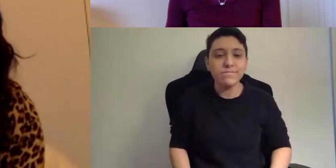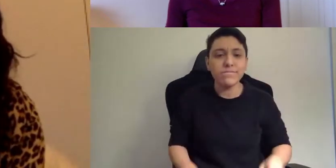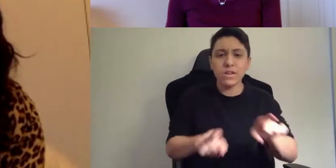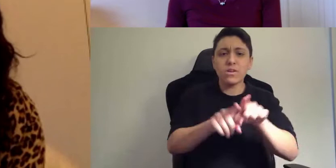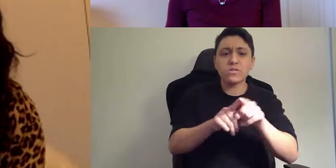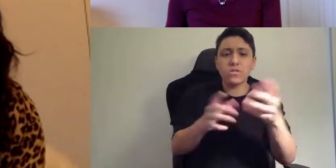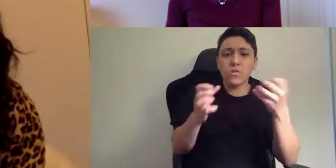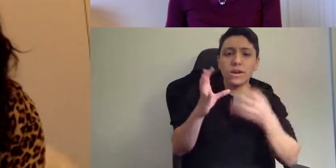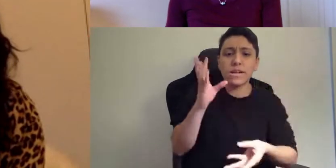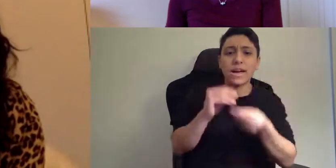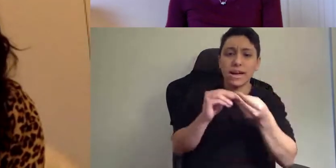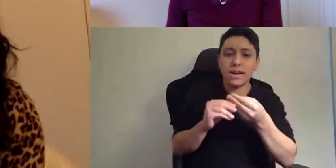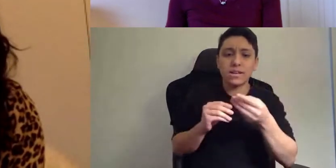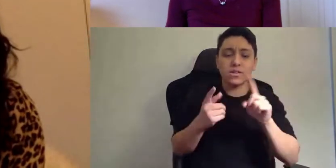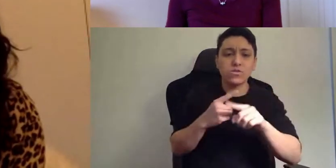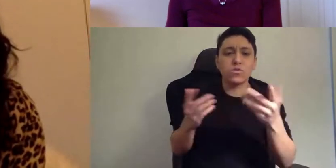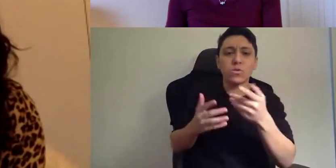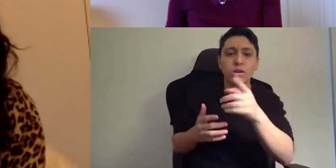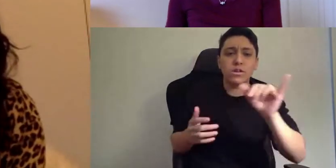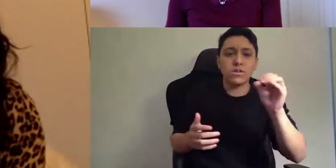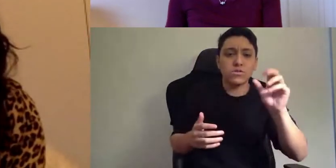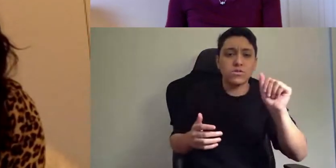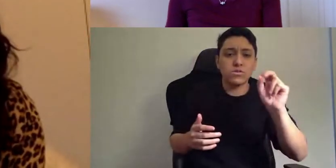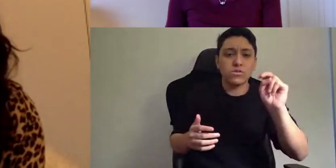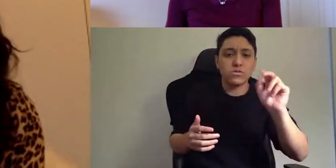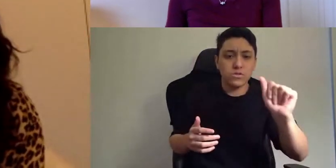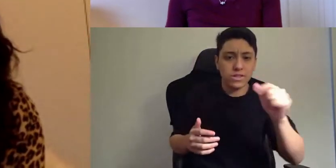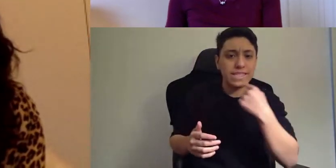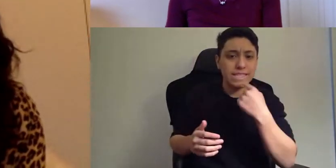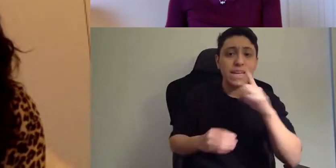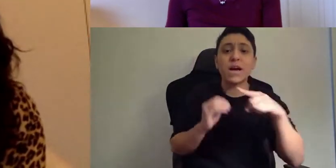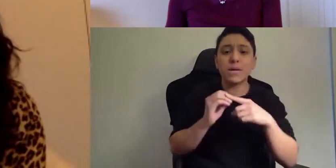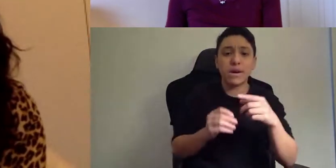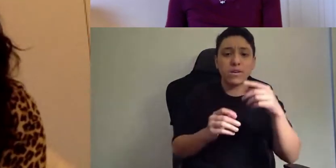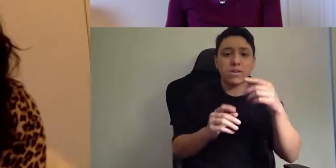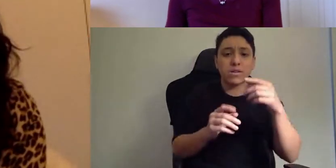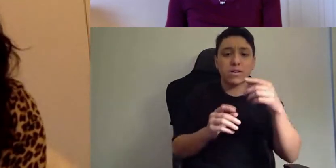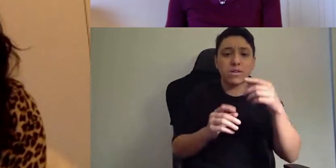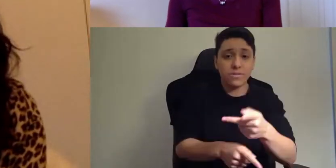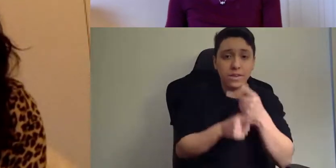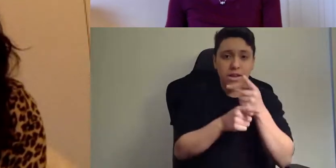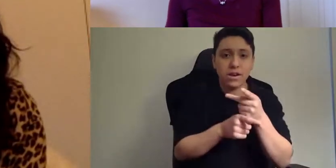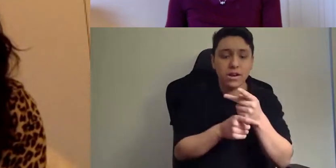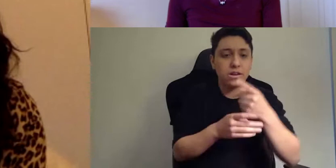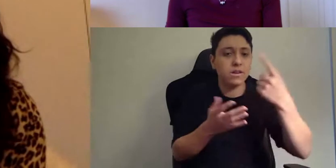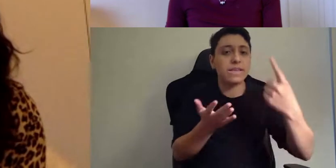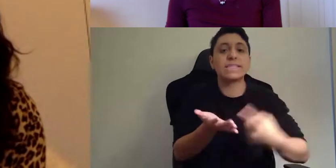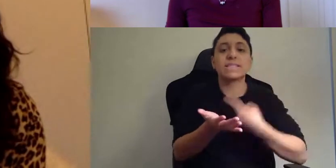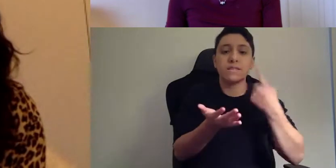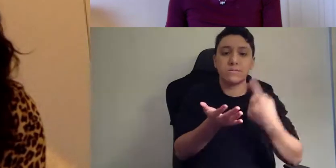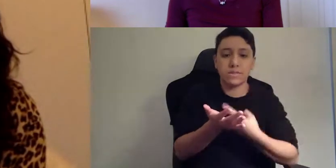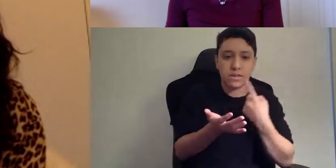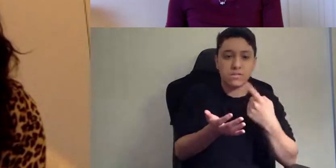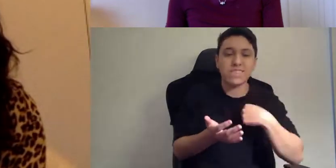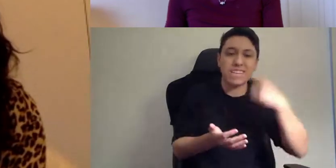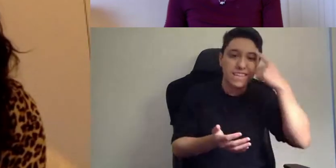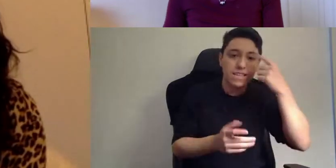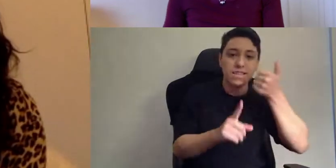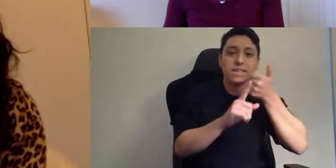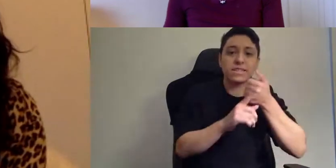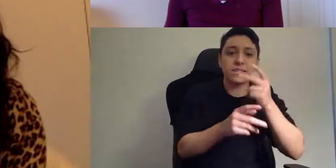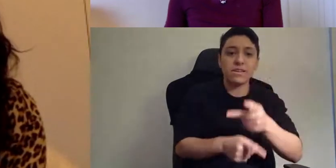what Joanna is saying about self-care is that sometimes I think self-care is